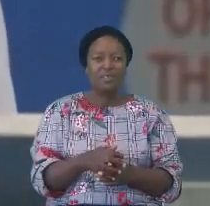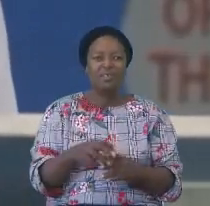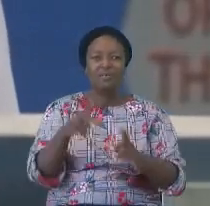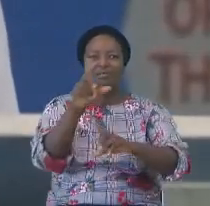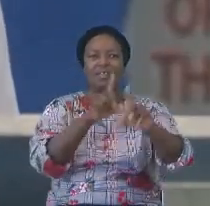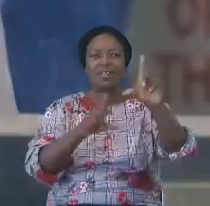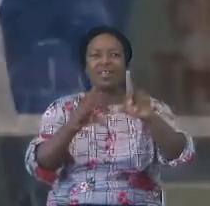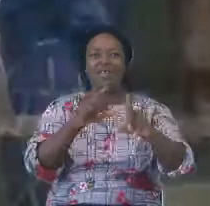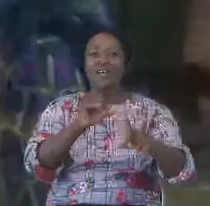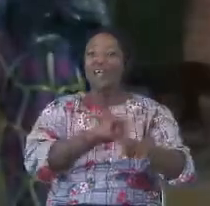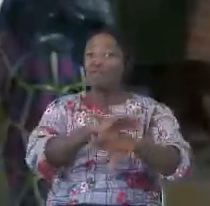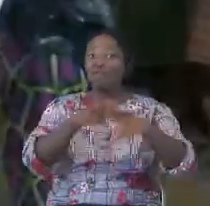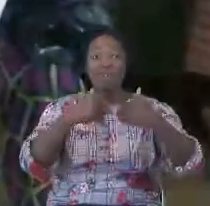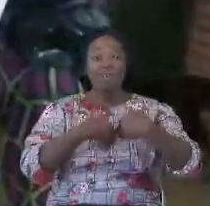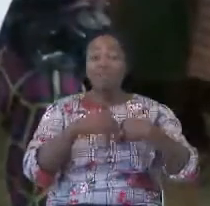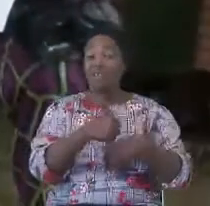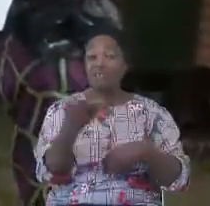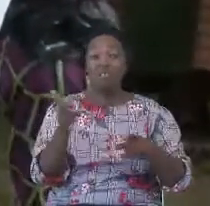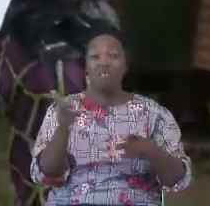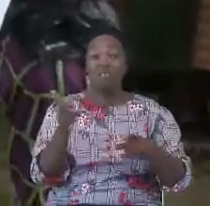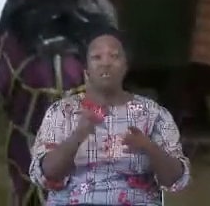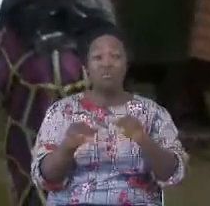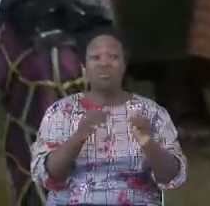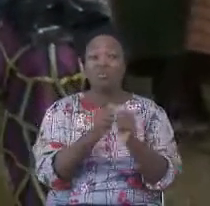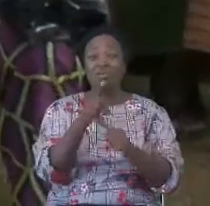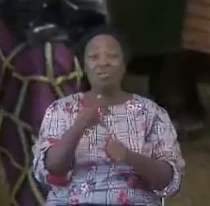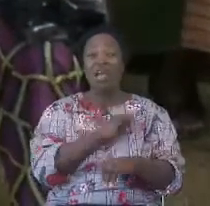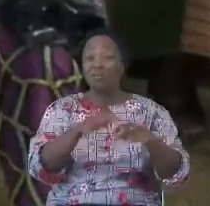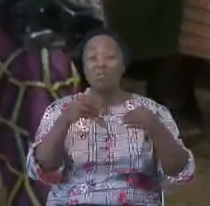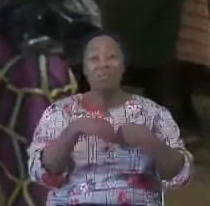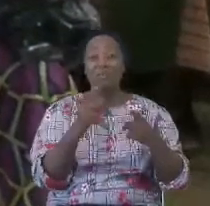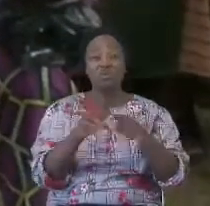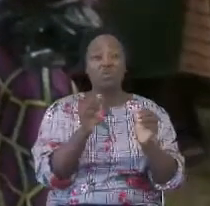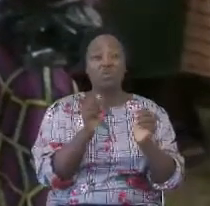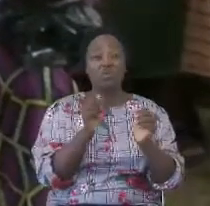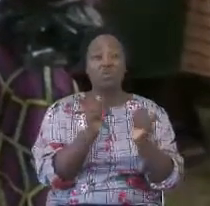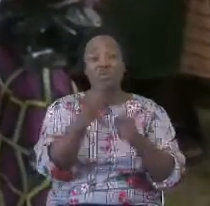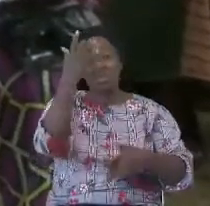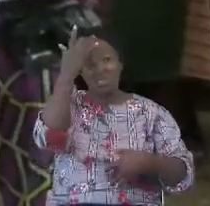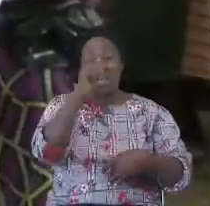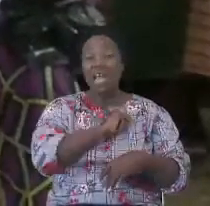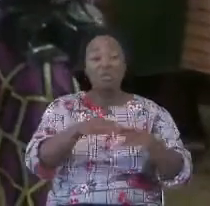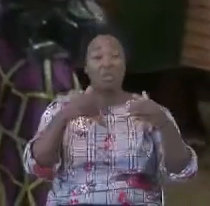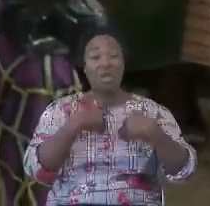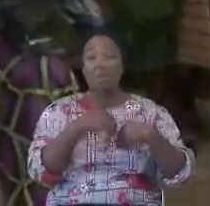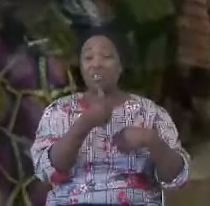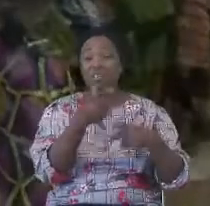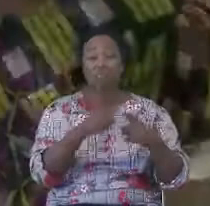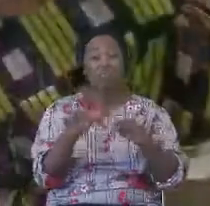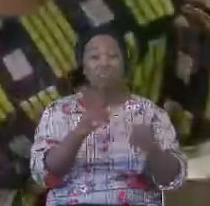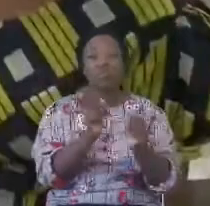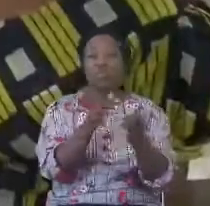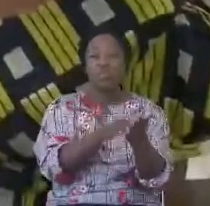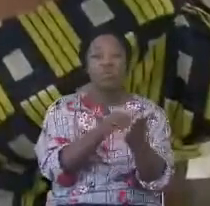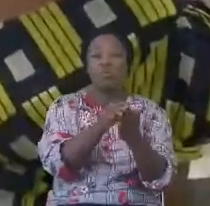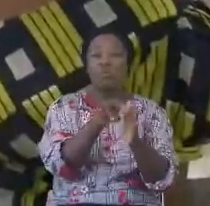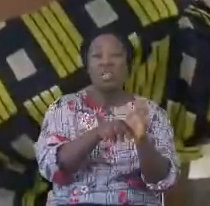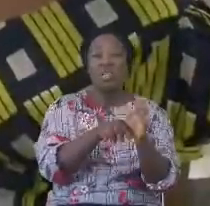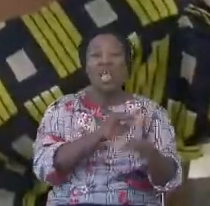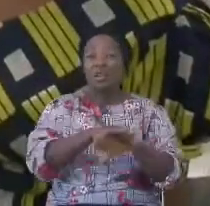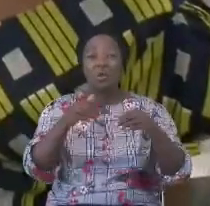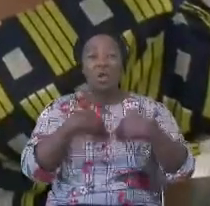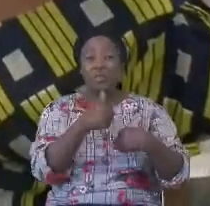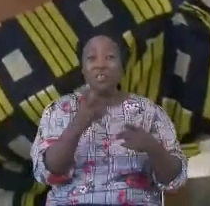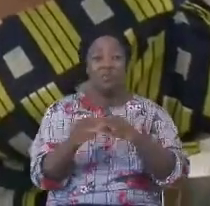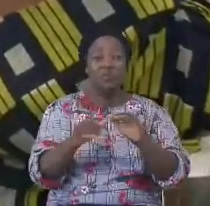tenant. Say, I don't have anything to do with you. I don't have anything to do with sickness. I